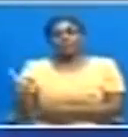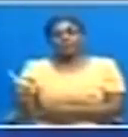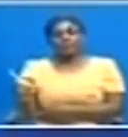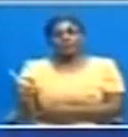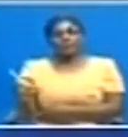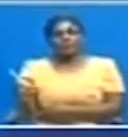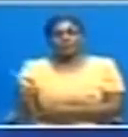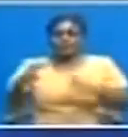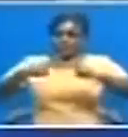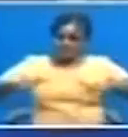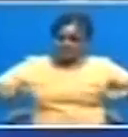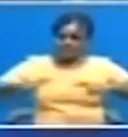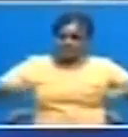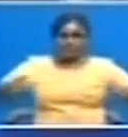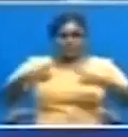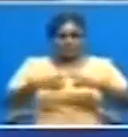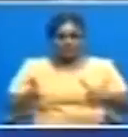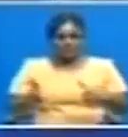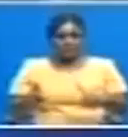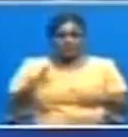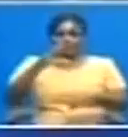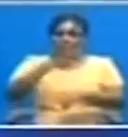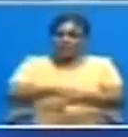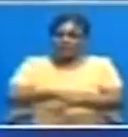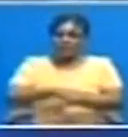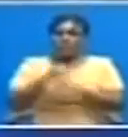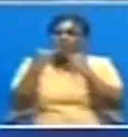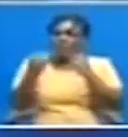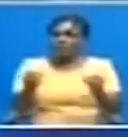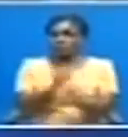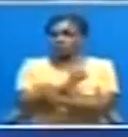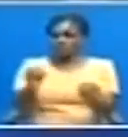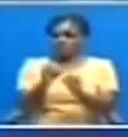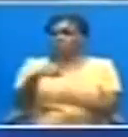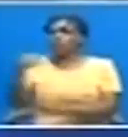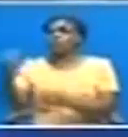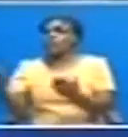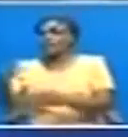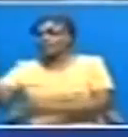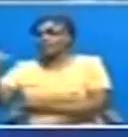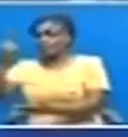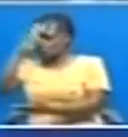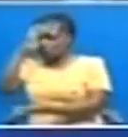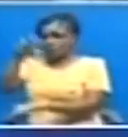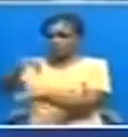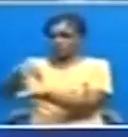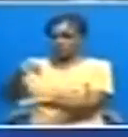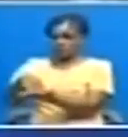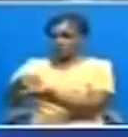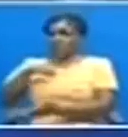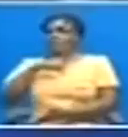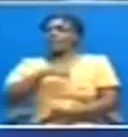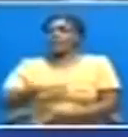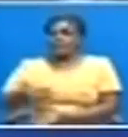and start the search. Now that we are not getting much from Central Police Station, so we went to Kamkunji Police Station, and we were